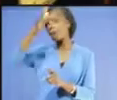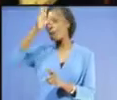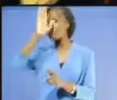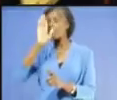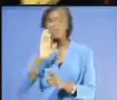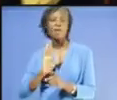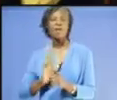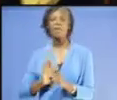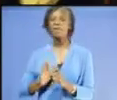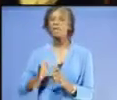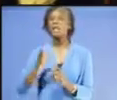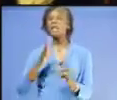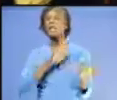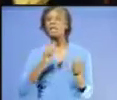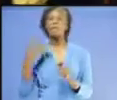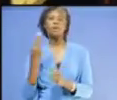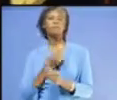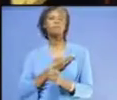So we go through this